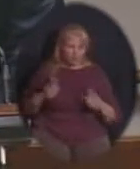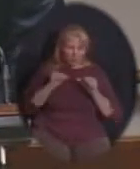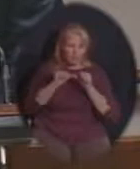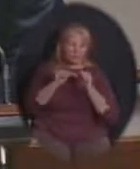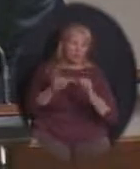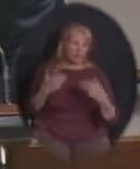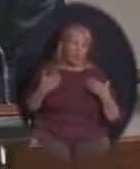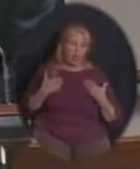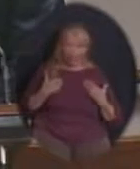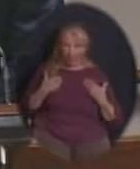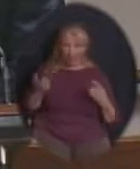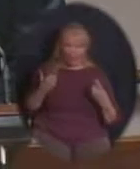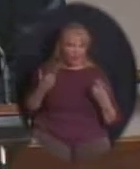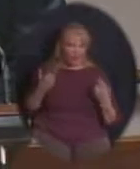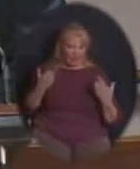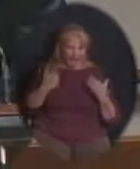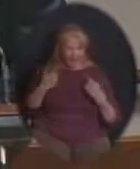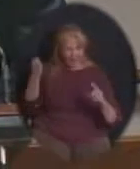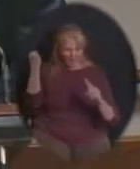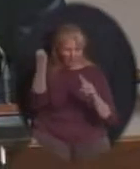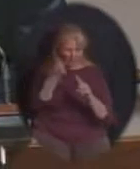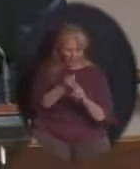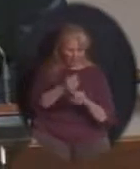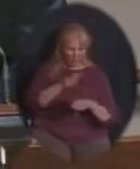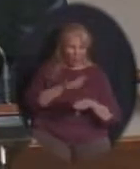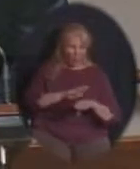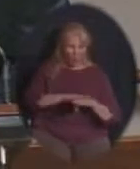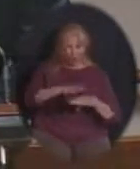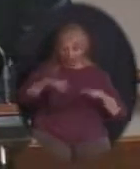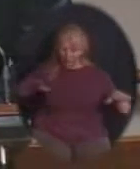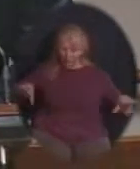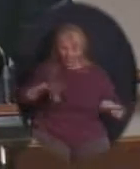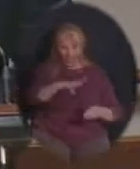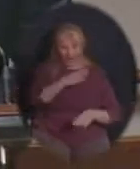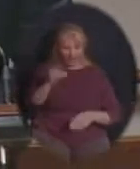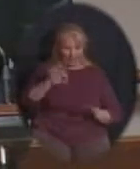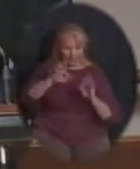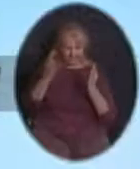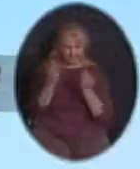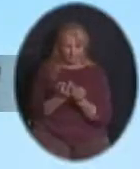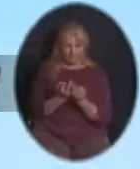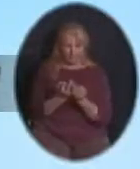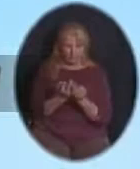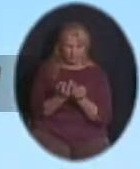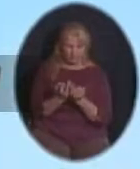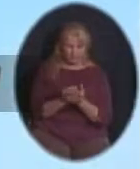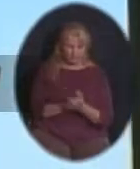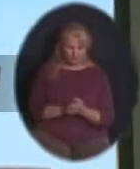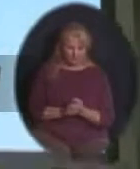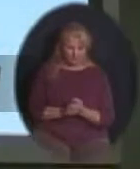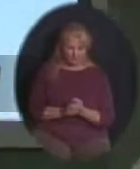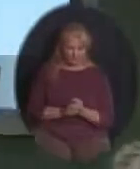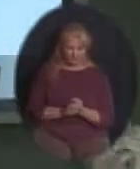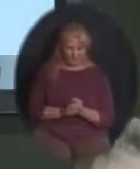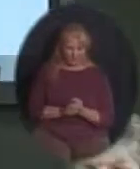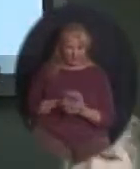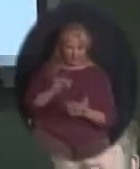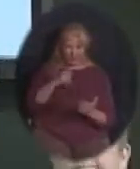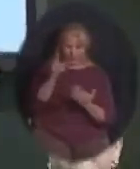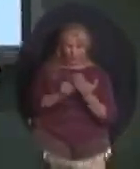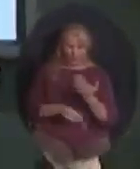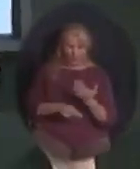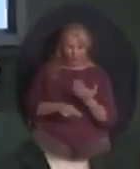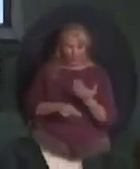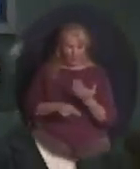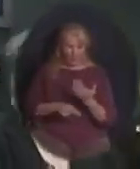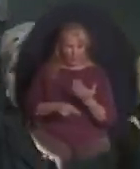Since its inception last year, Olathe Reads has rapidly gained broad-based community support, and I am honored to be